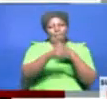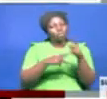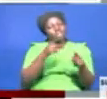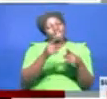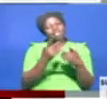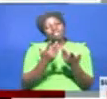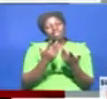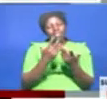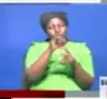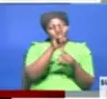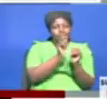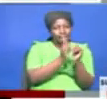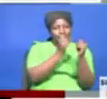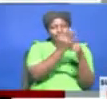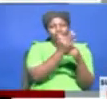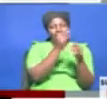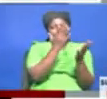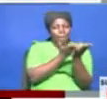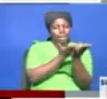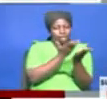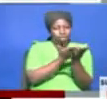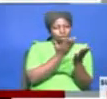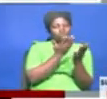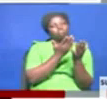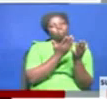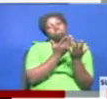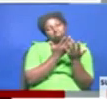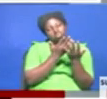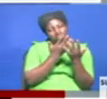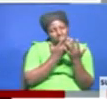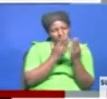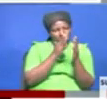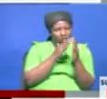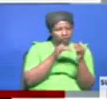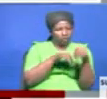the petition went after the vote. In 2017,